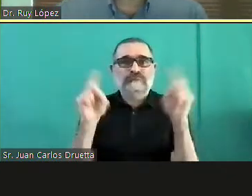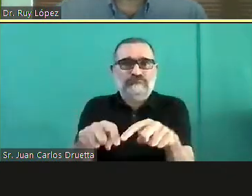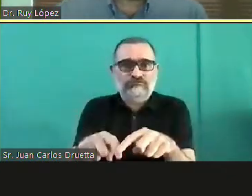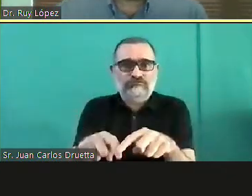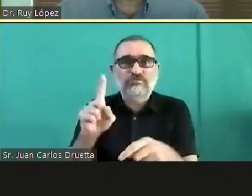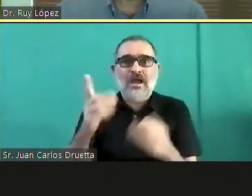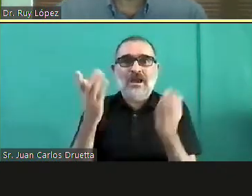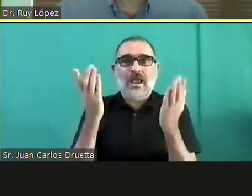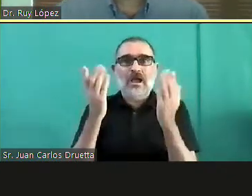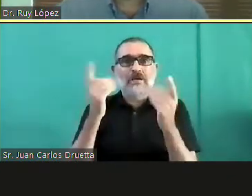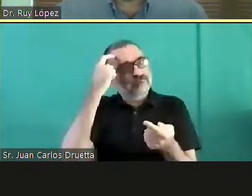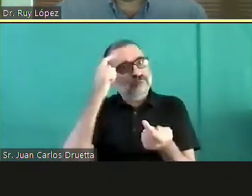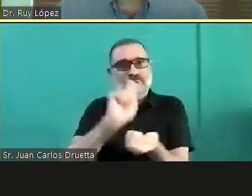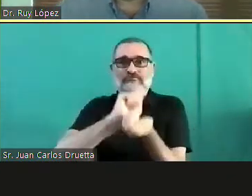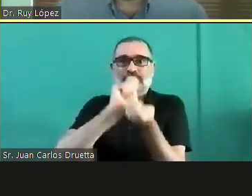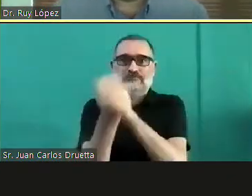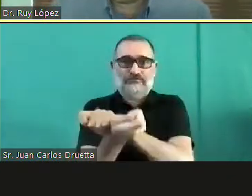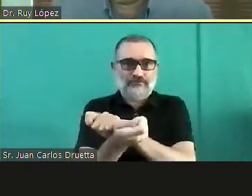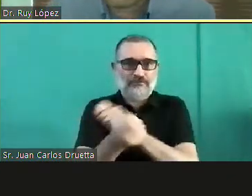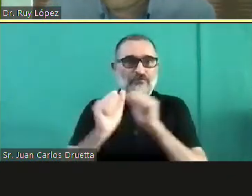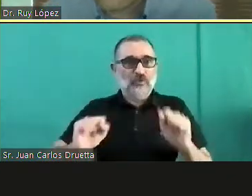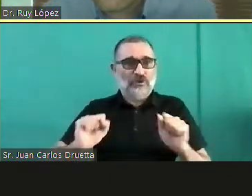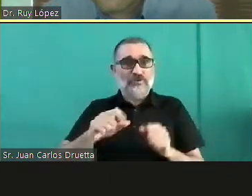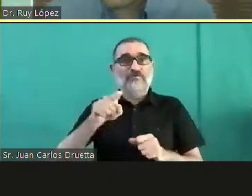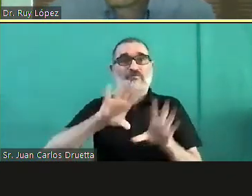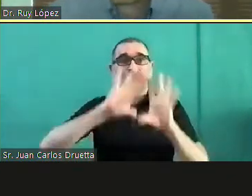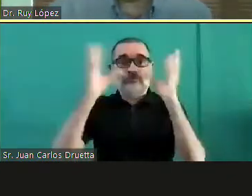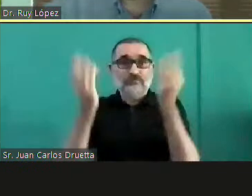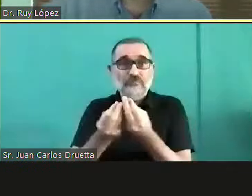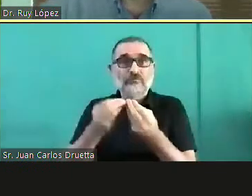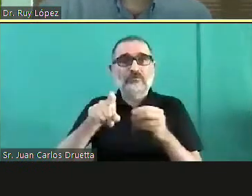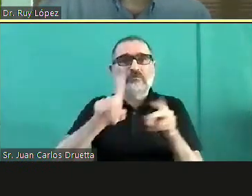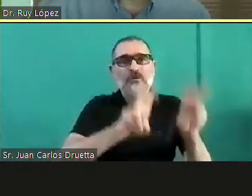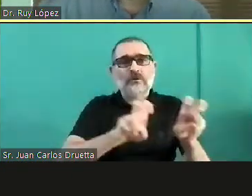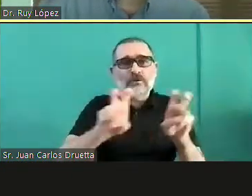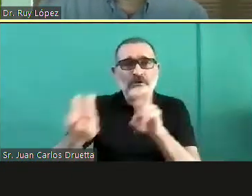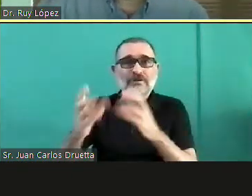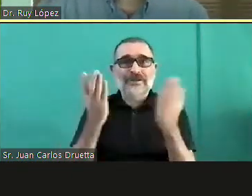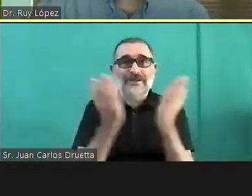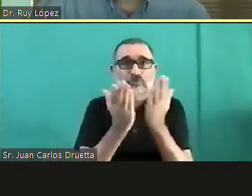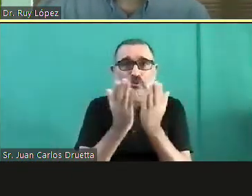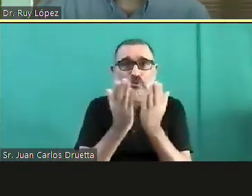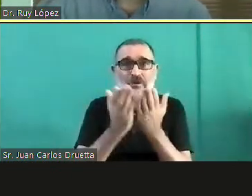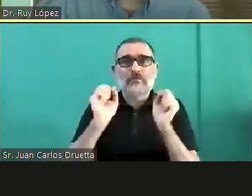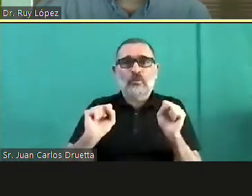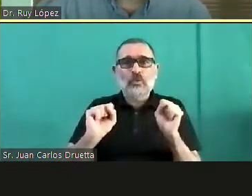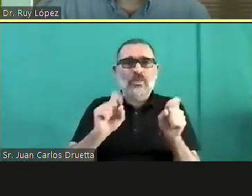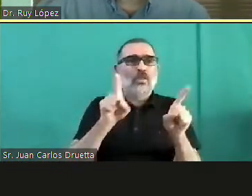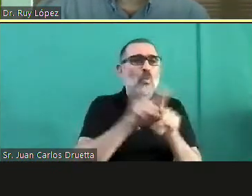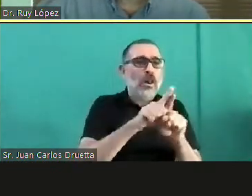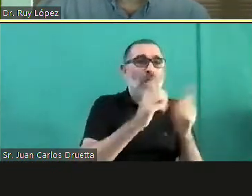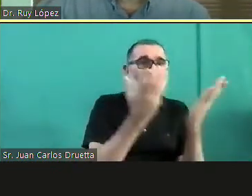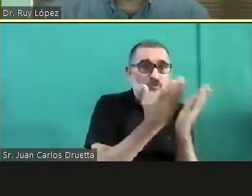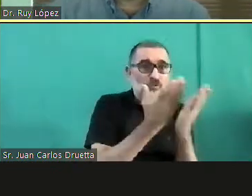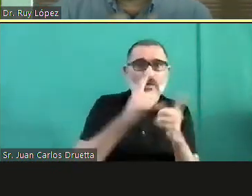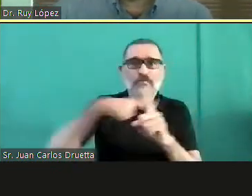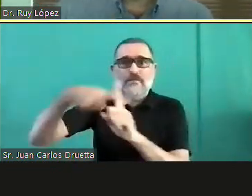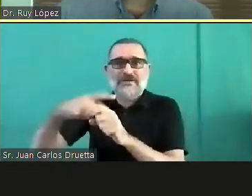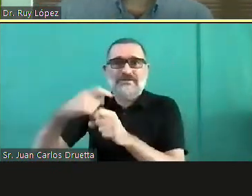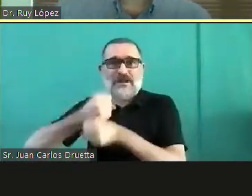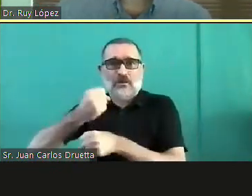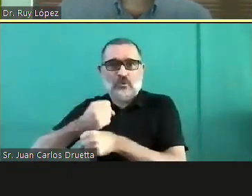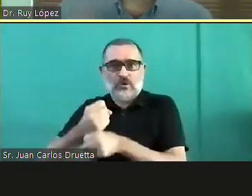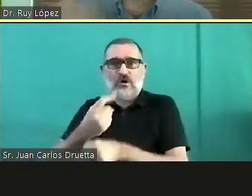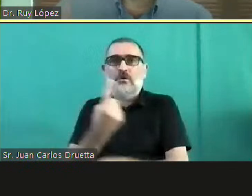an opportunity with the general population to identify the need for these transformations and to accompany this with